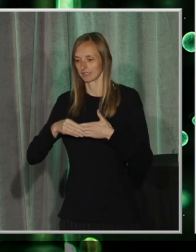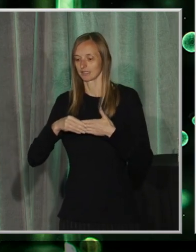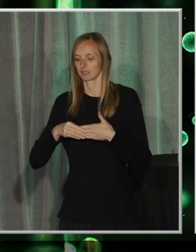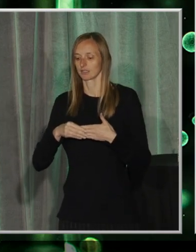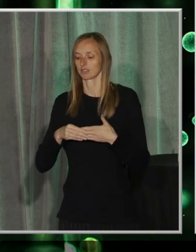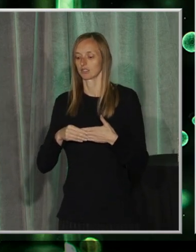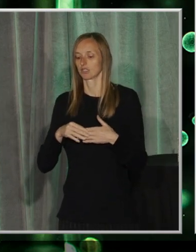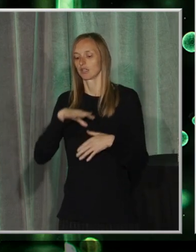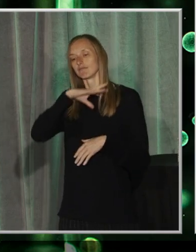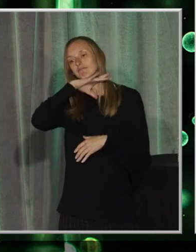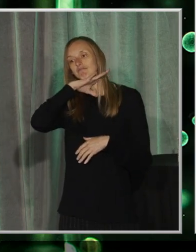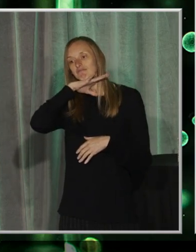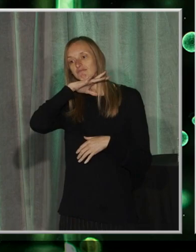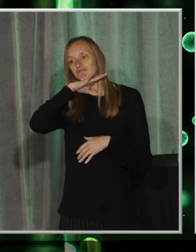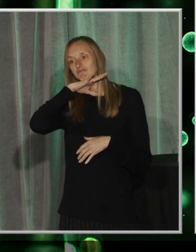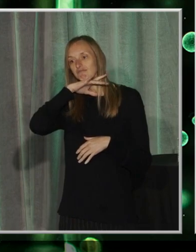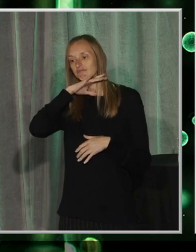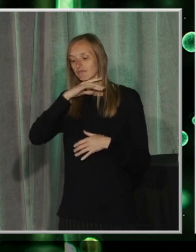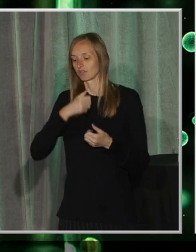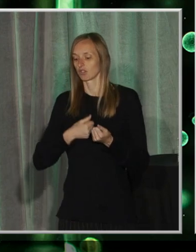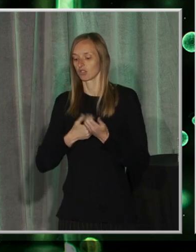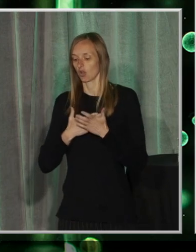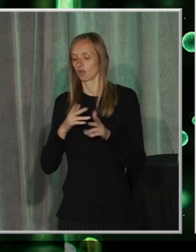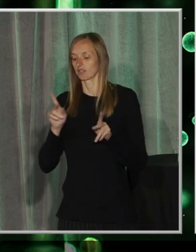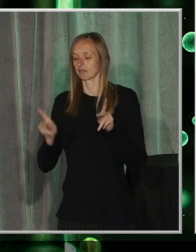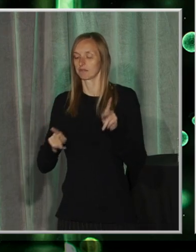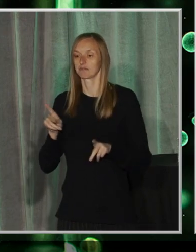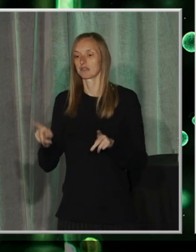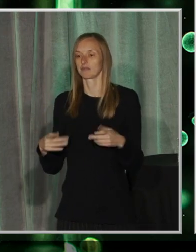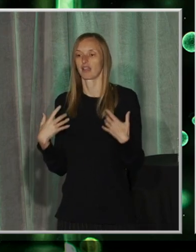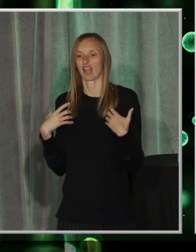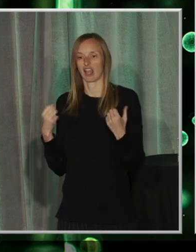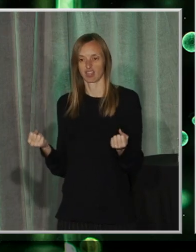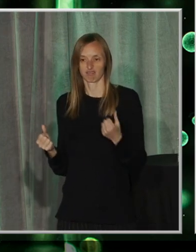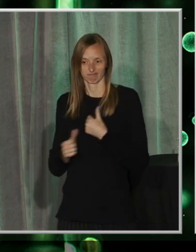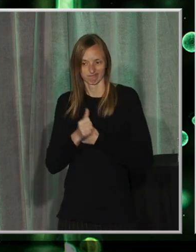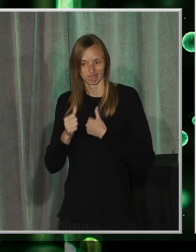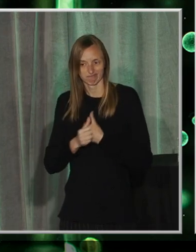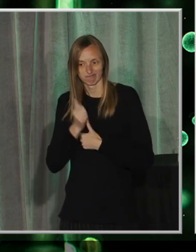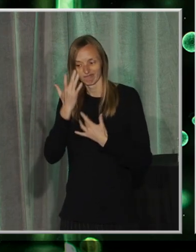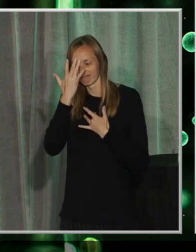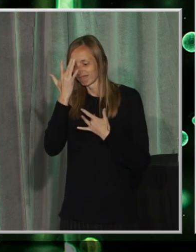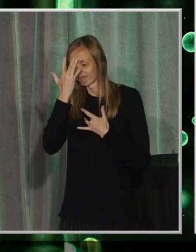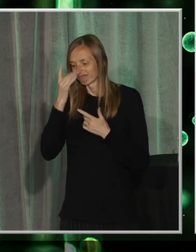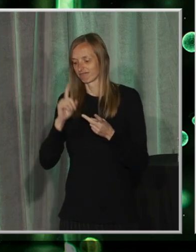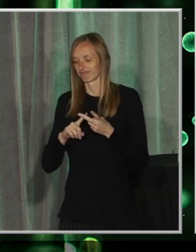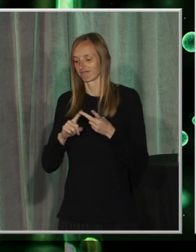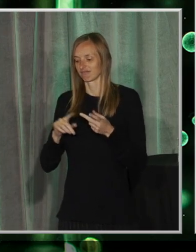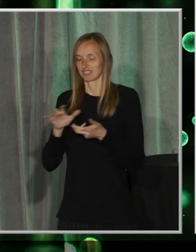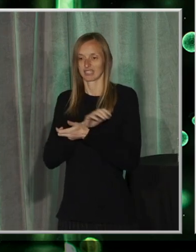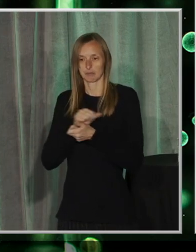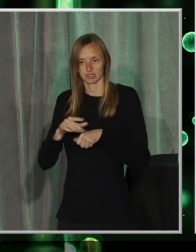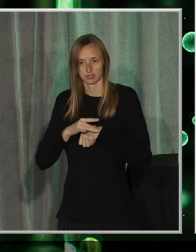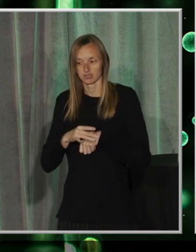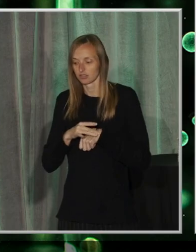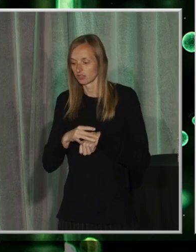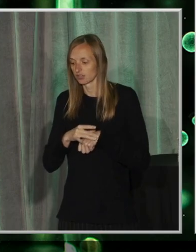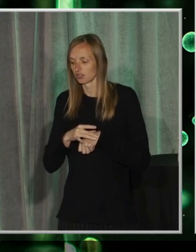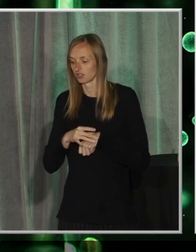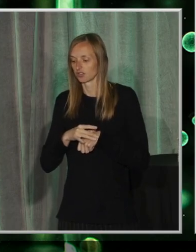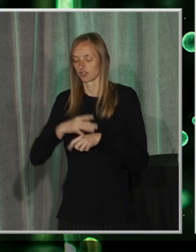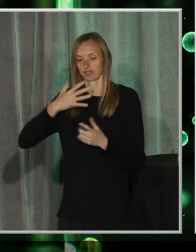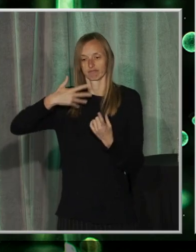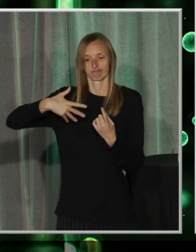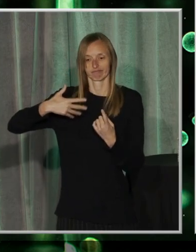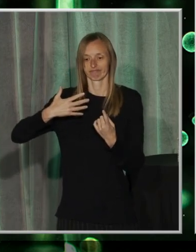plastic pollution causes human health risks. It damages the ecosystem and the environment